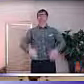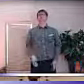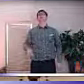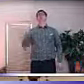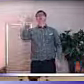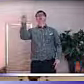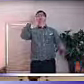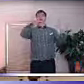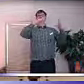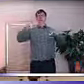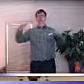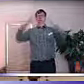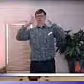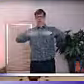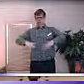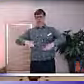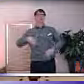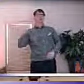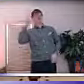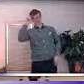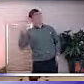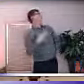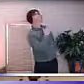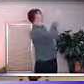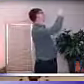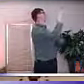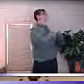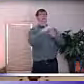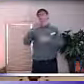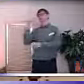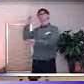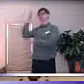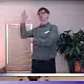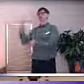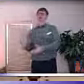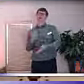One and the same. For God is delighting through us.